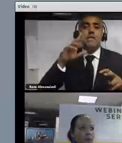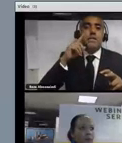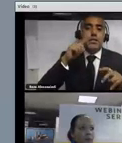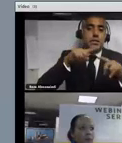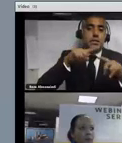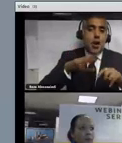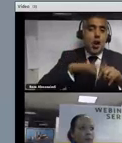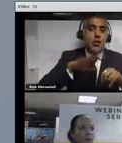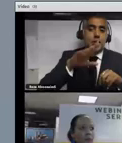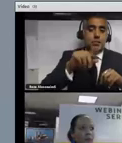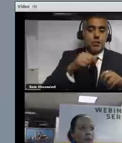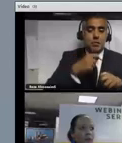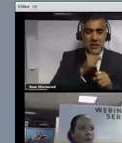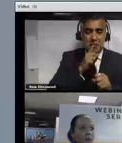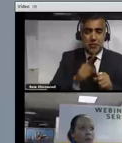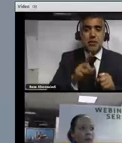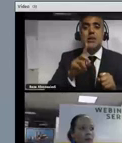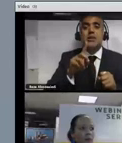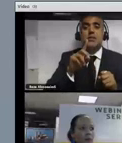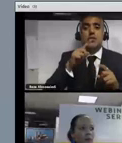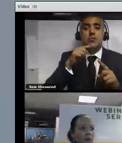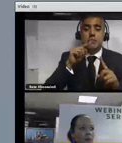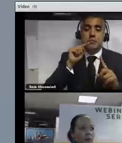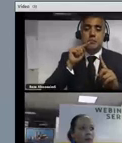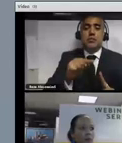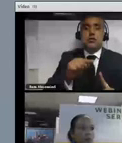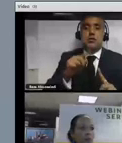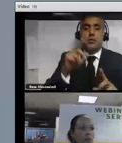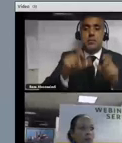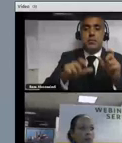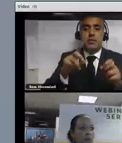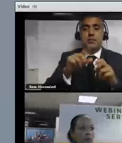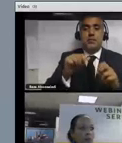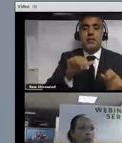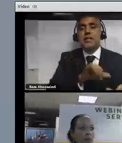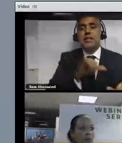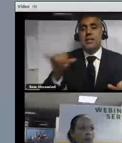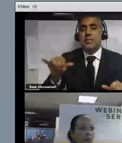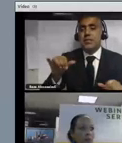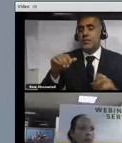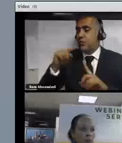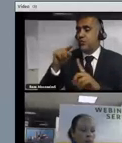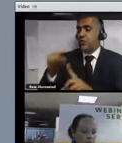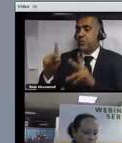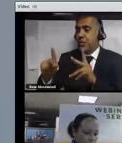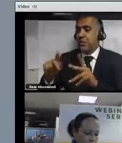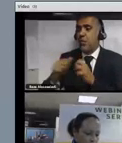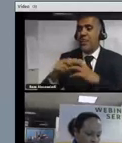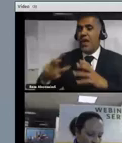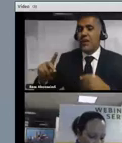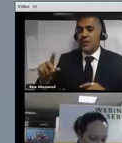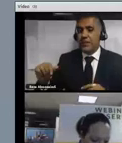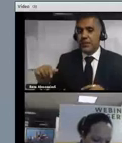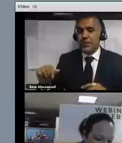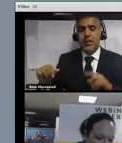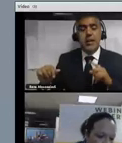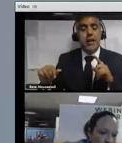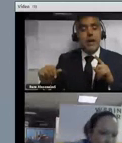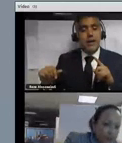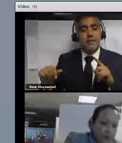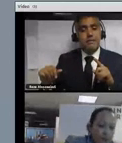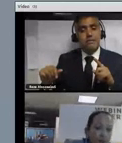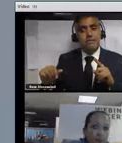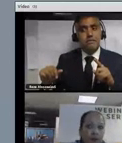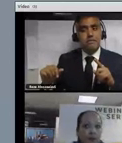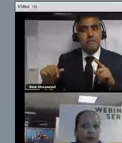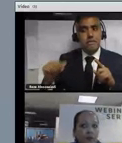that their projects are reaching people with disabilities to the same extent that they're reaching people without disabilities. So I think that is, I